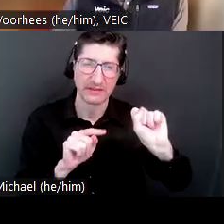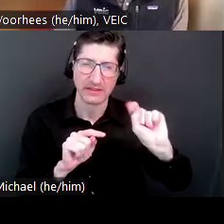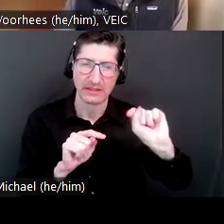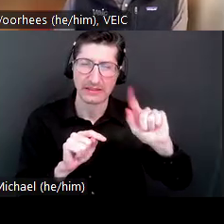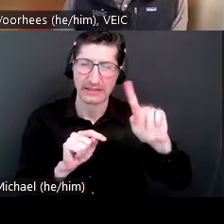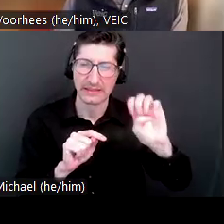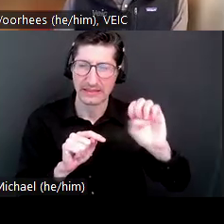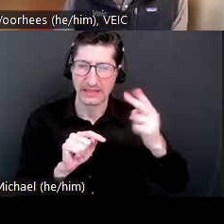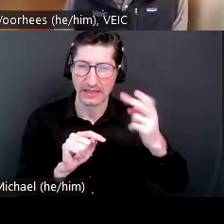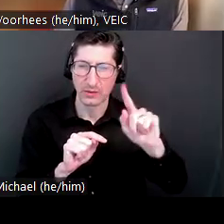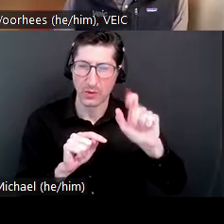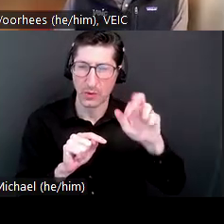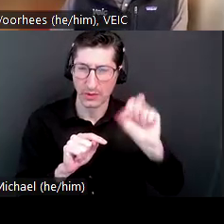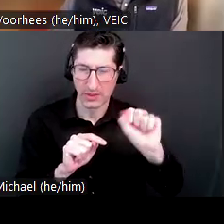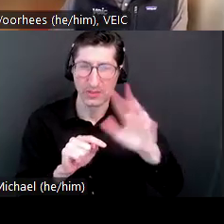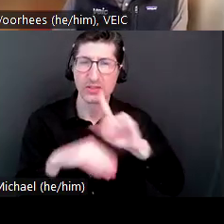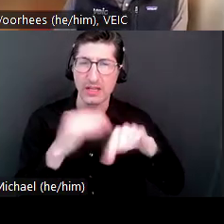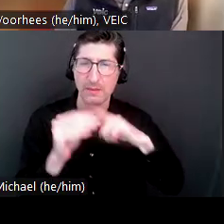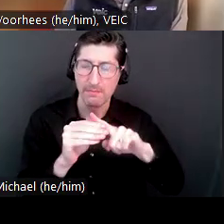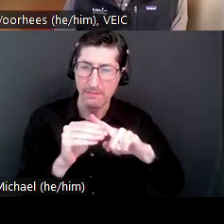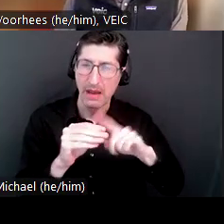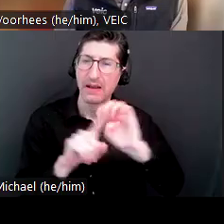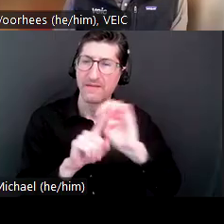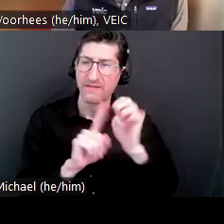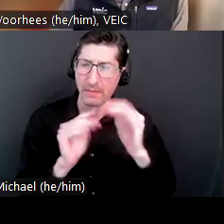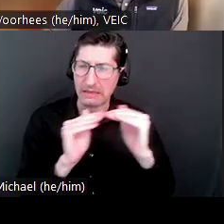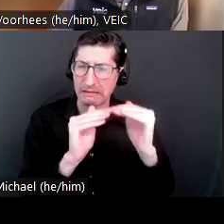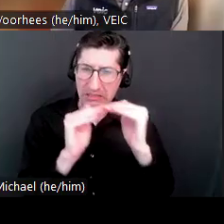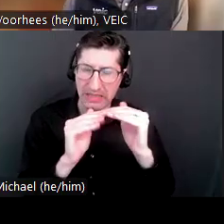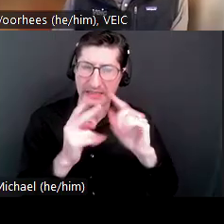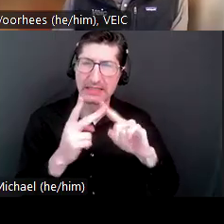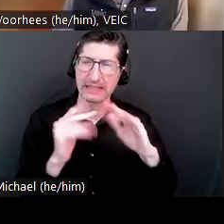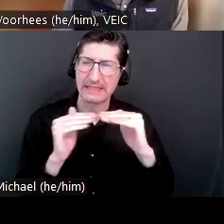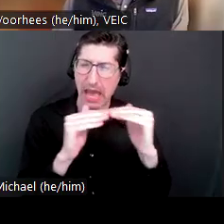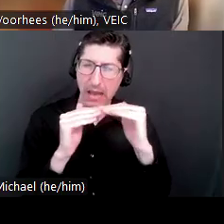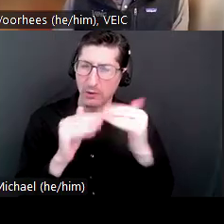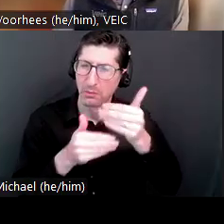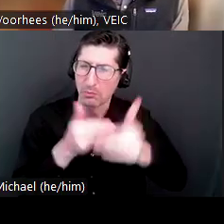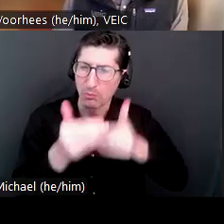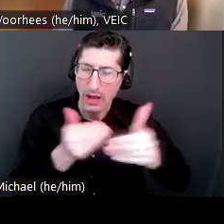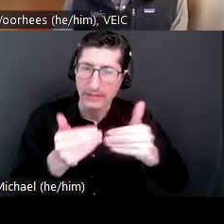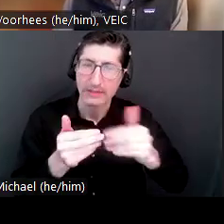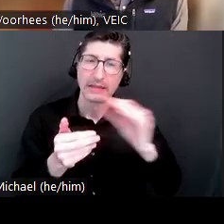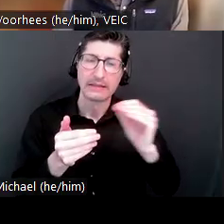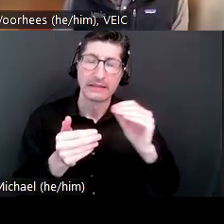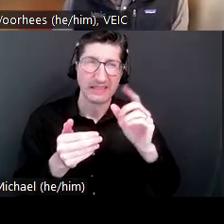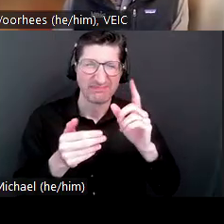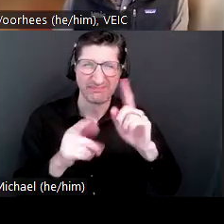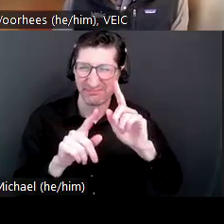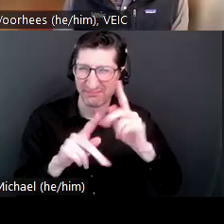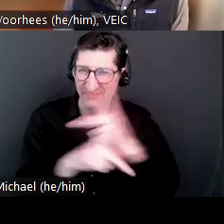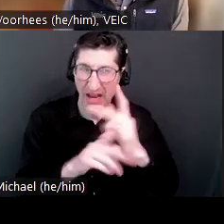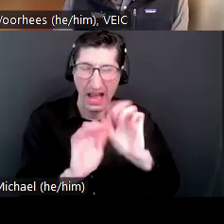topics related to environmental justice, equitable procedures, and to support us in better understanding the customer's